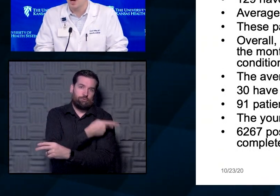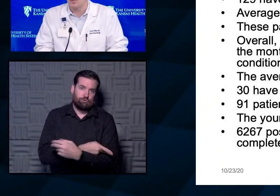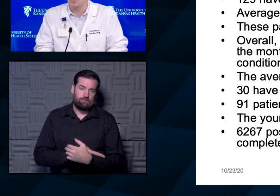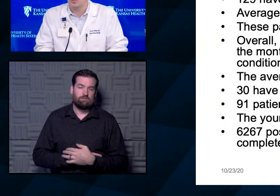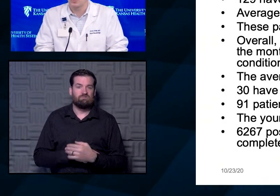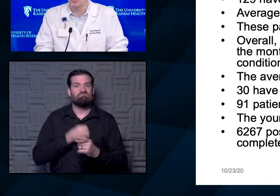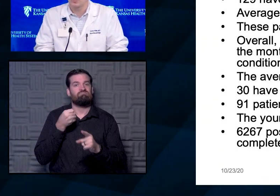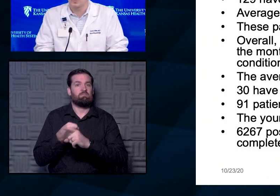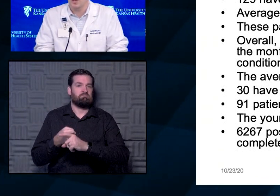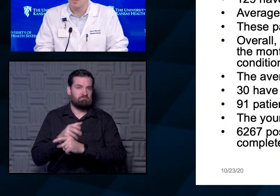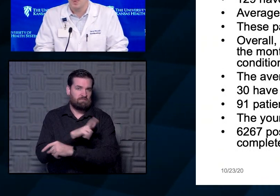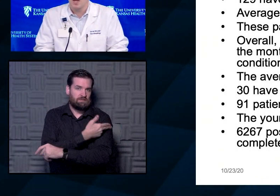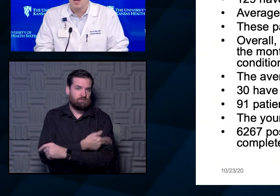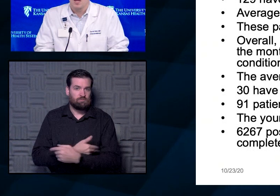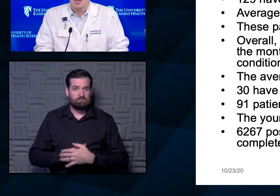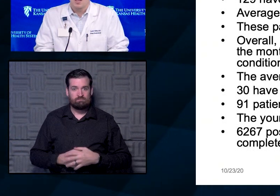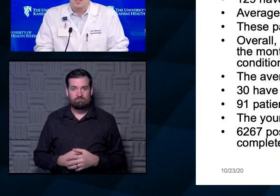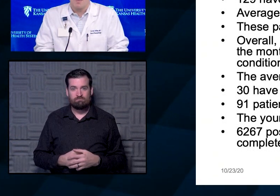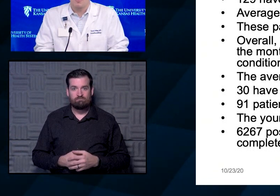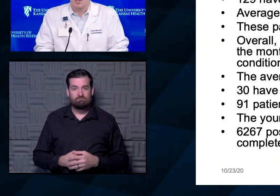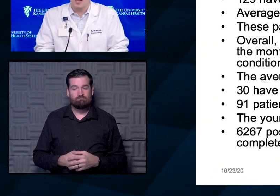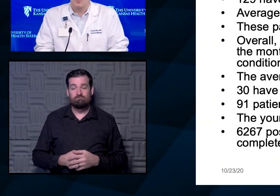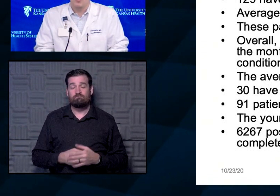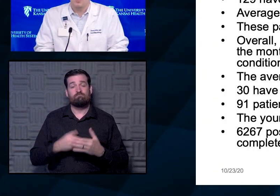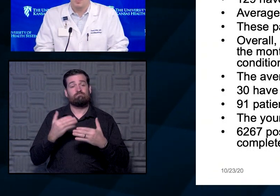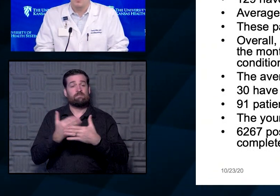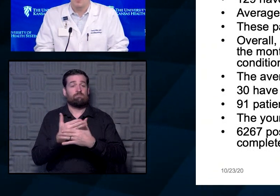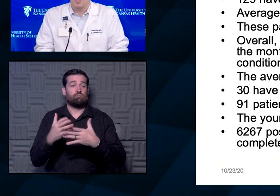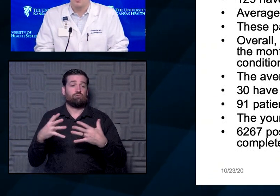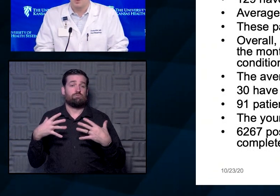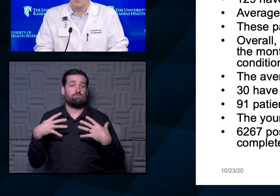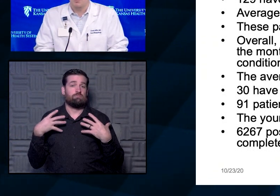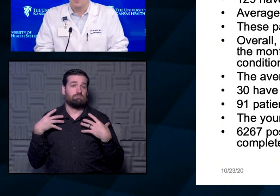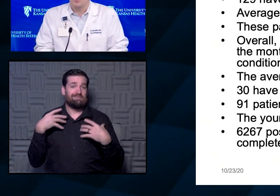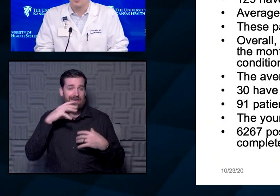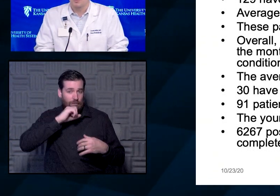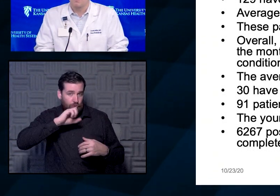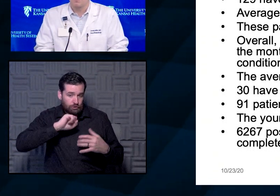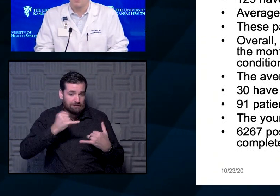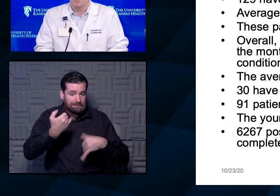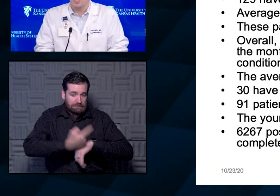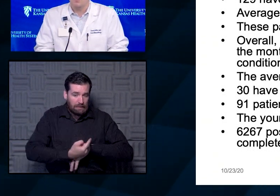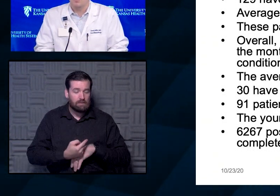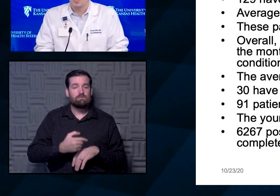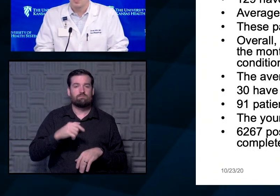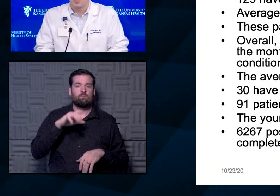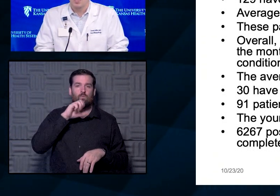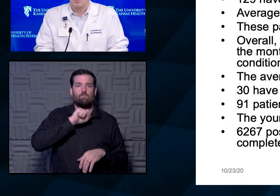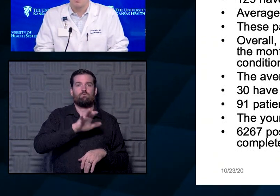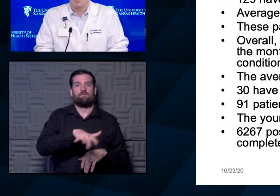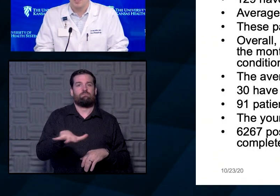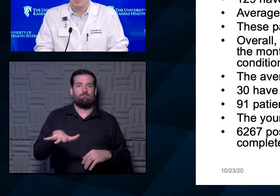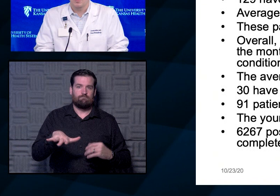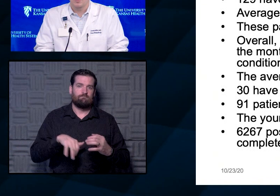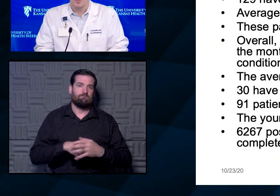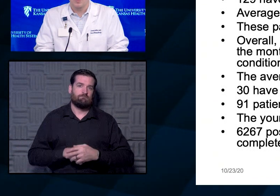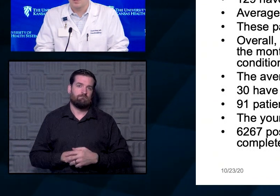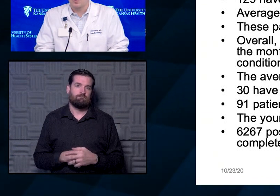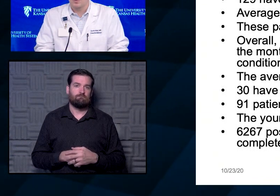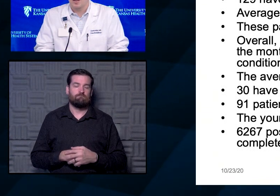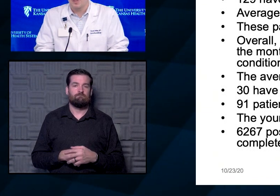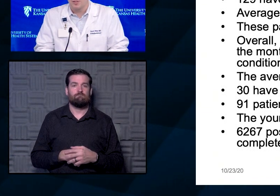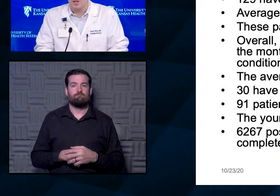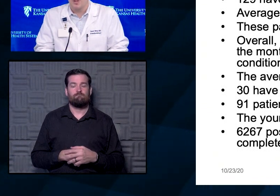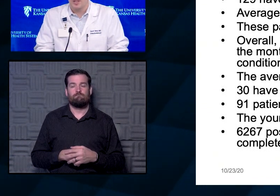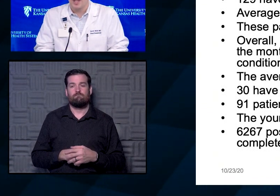ending up in the hospital just the same. Yep. The average age to date of our hospitalized patients has been 55. But this